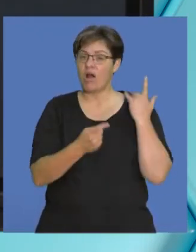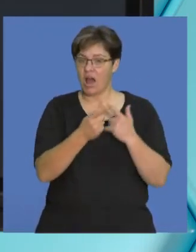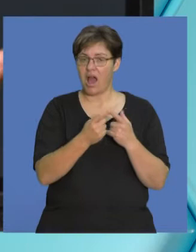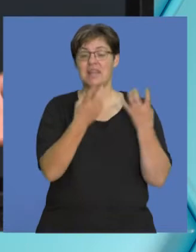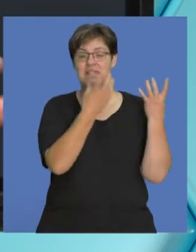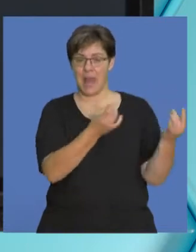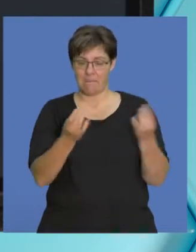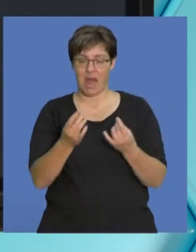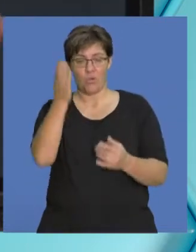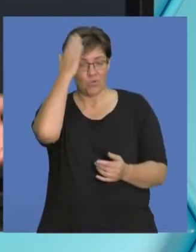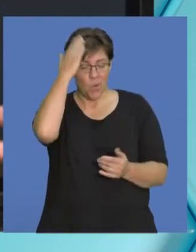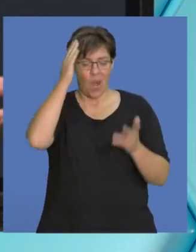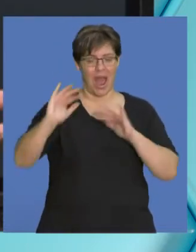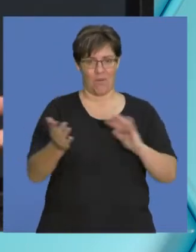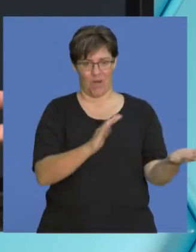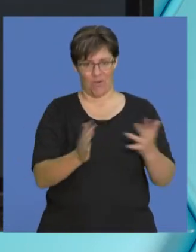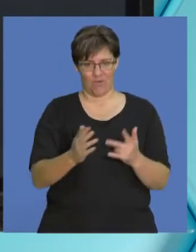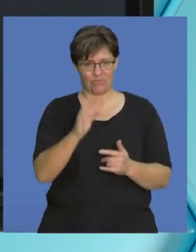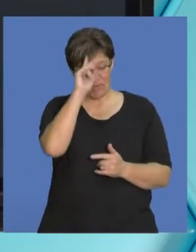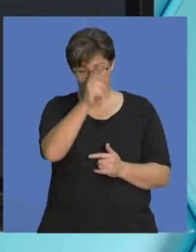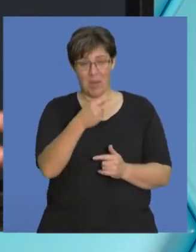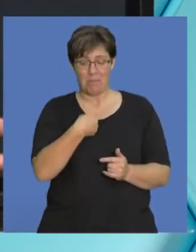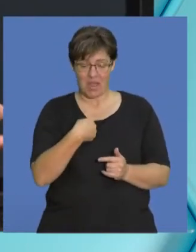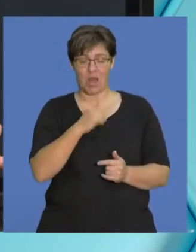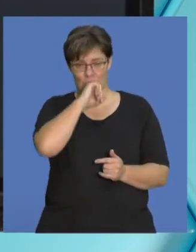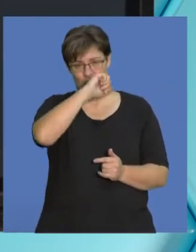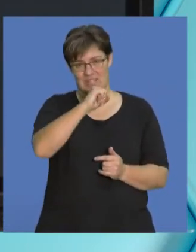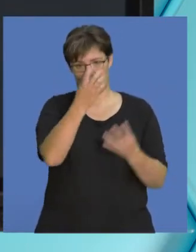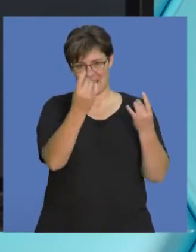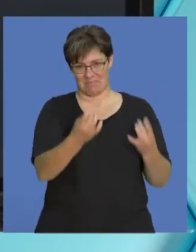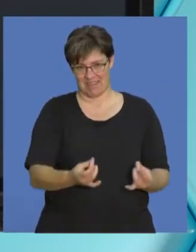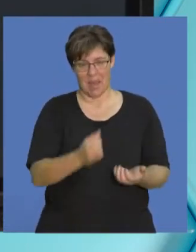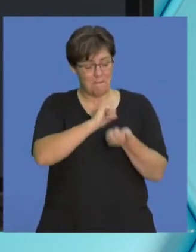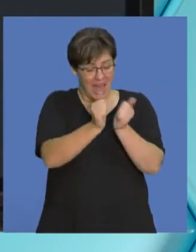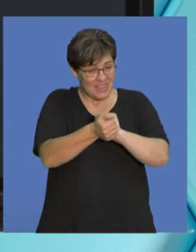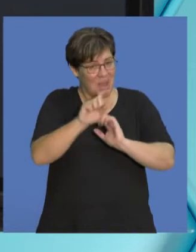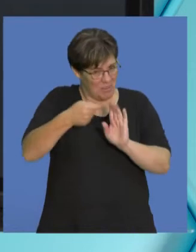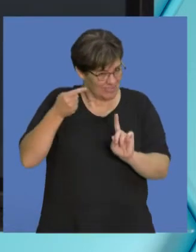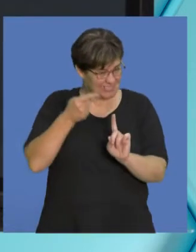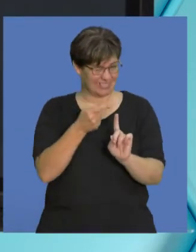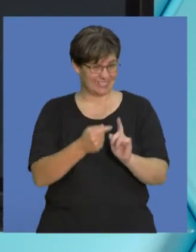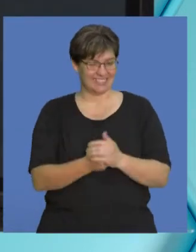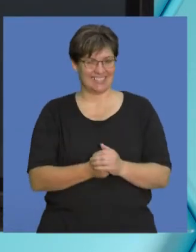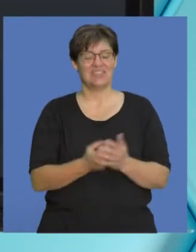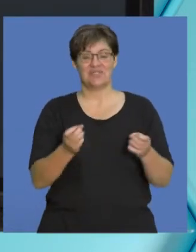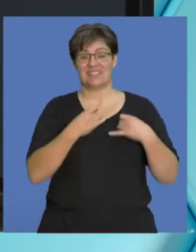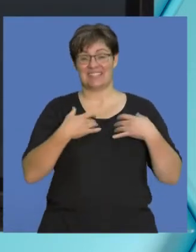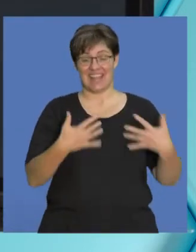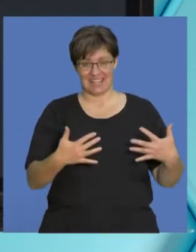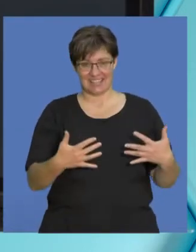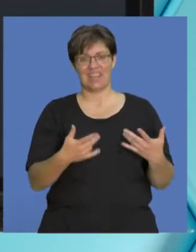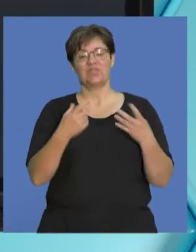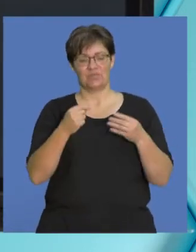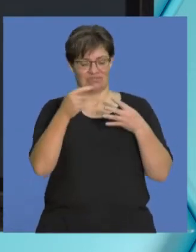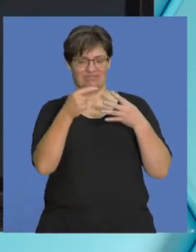the numbers because I'm just a numbers person. And that's what mathematics is about. So let's just jump right into it and do just